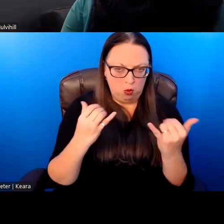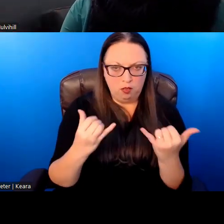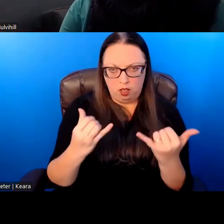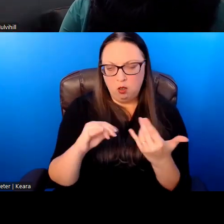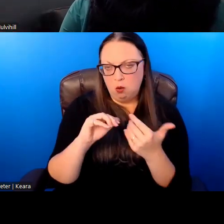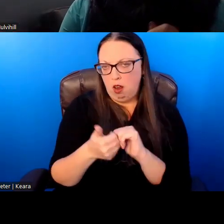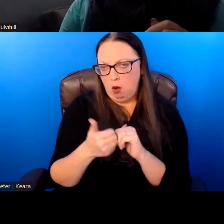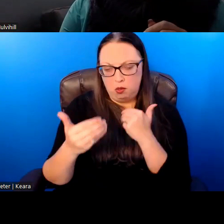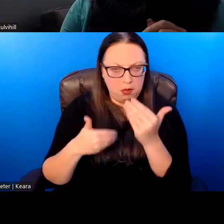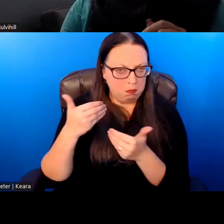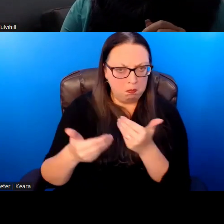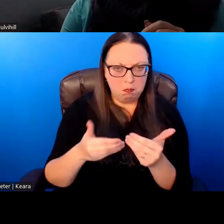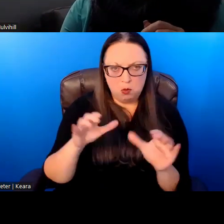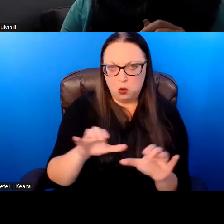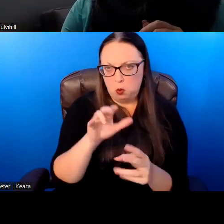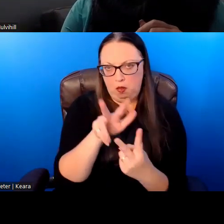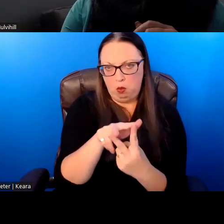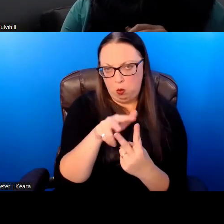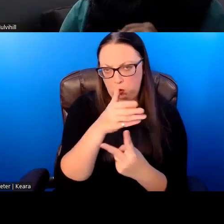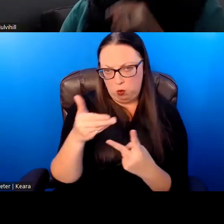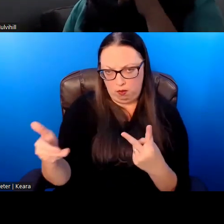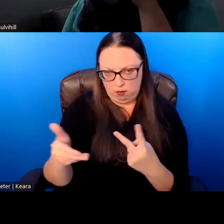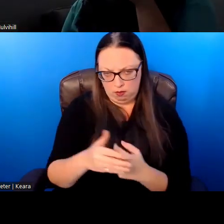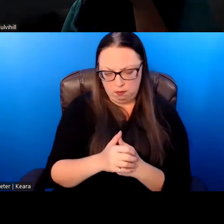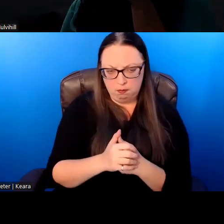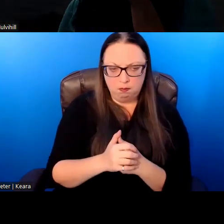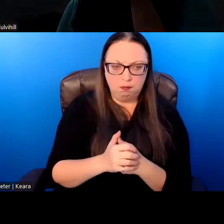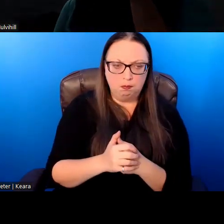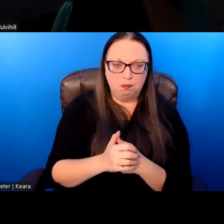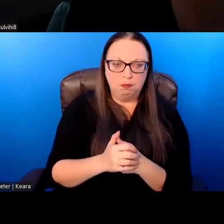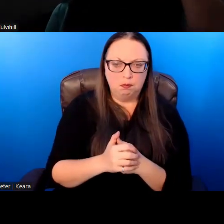been jumping into those 2 things.